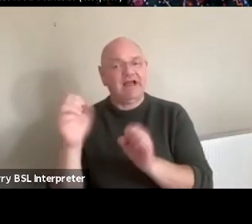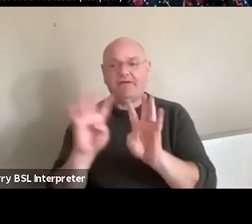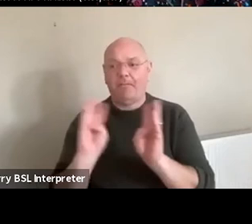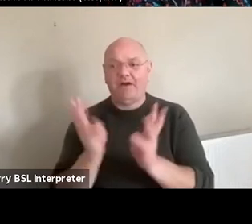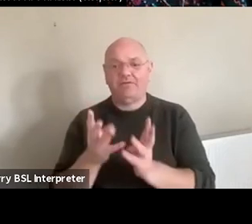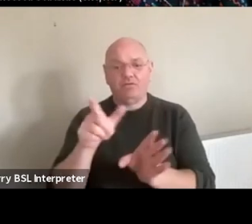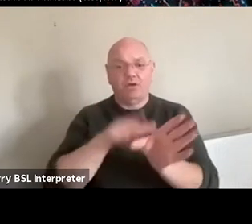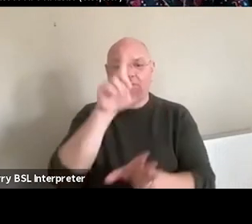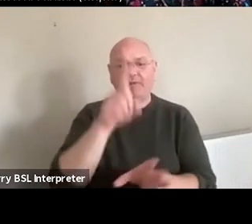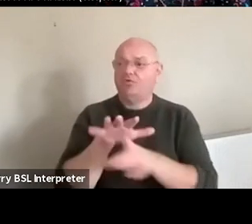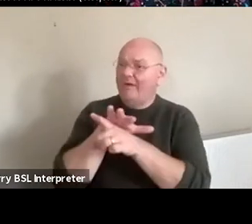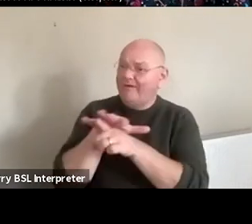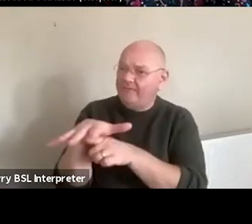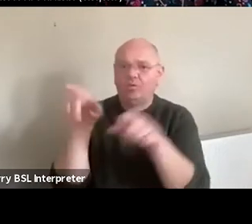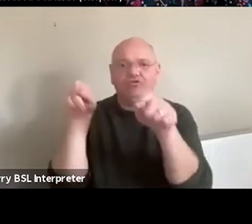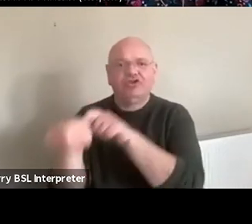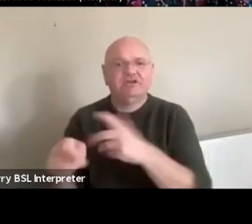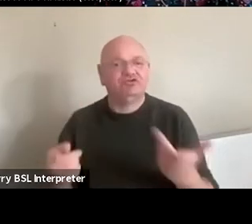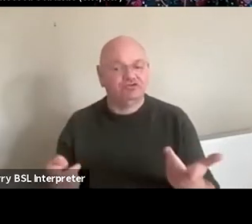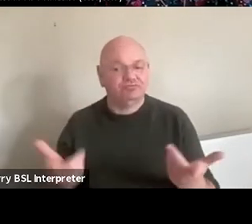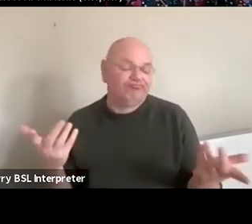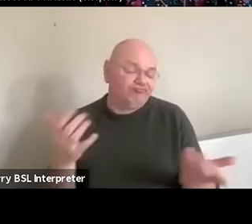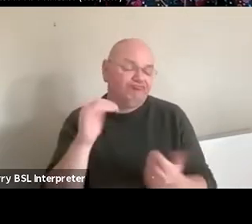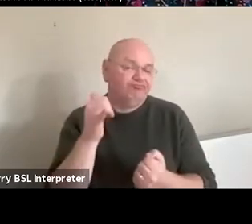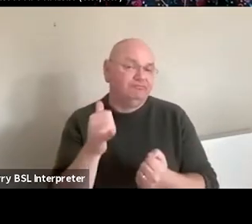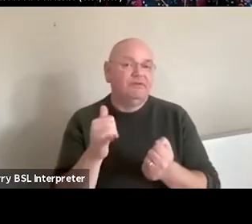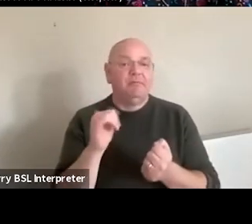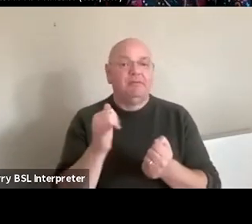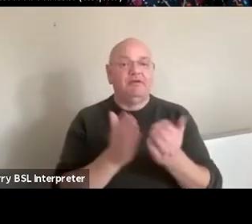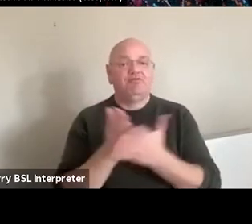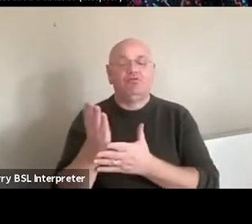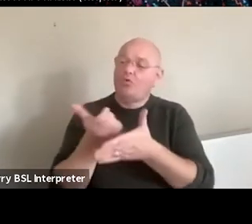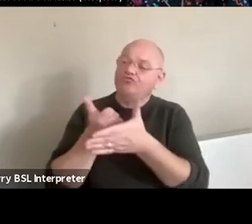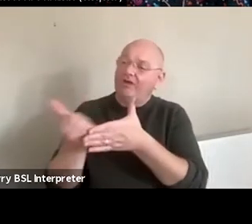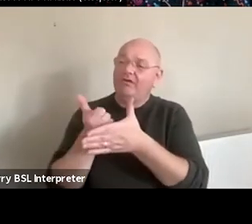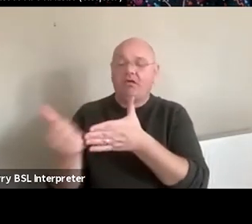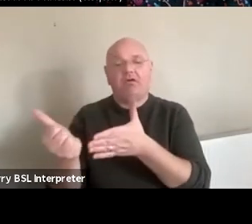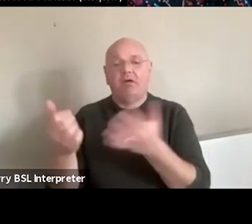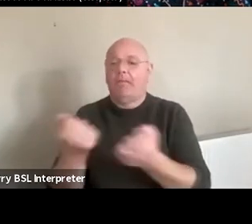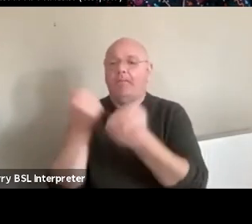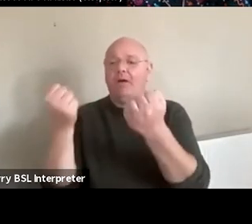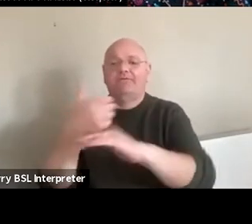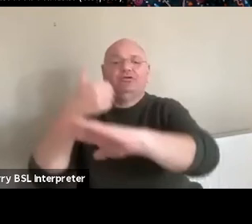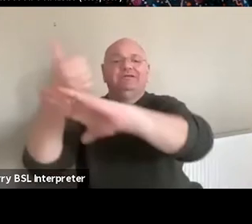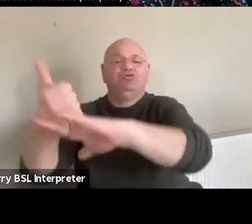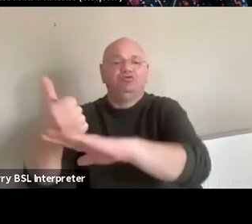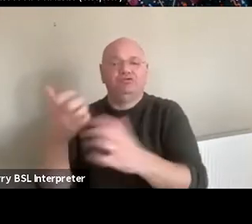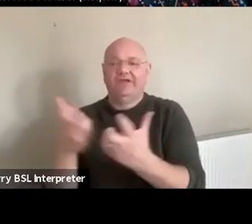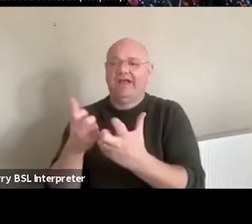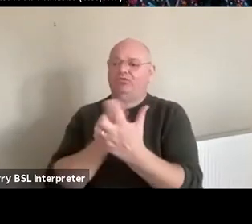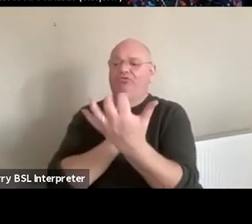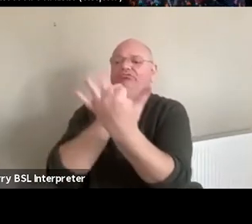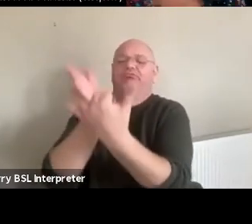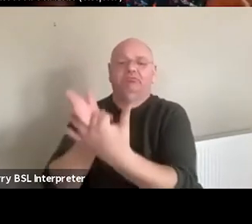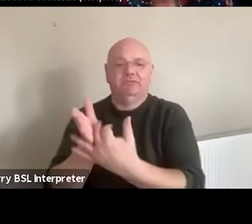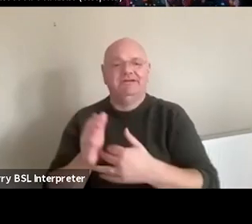kind of more kind of like through the more regular channels of power or whatever that might be. But yeah, I'm all for it. I'm not against